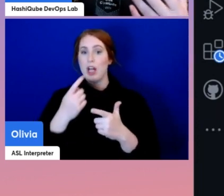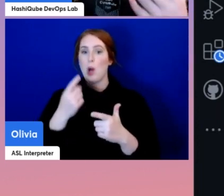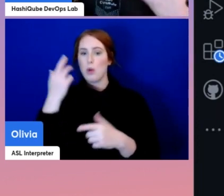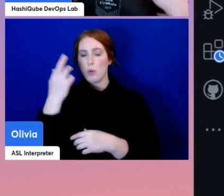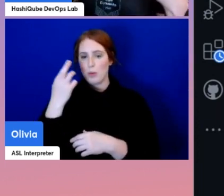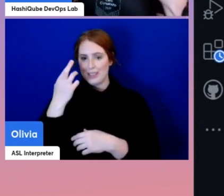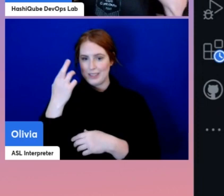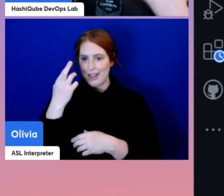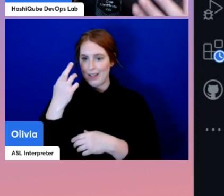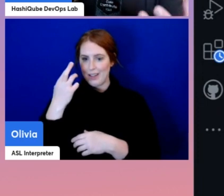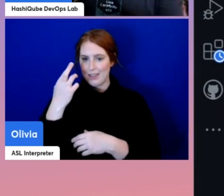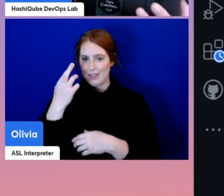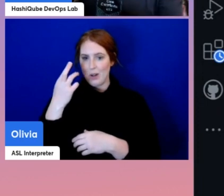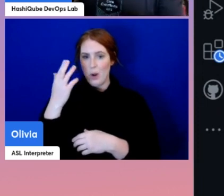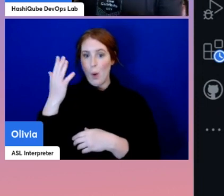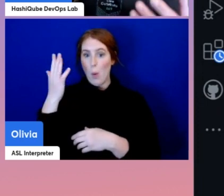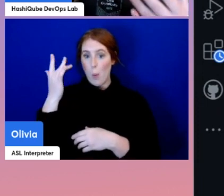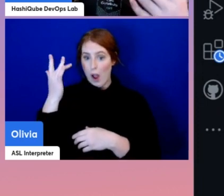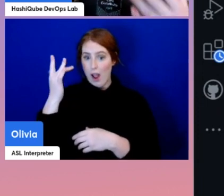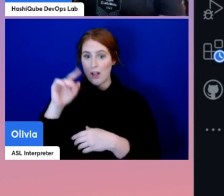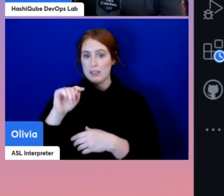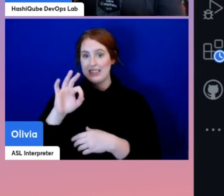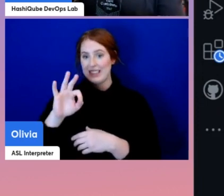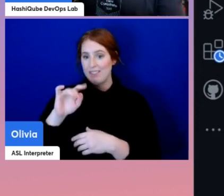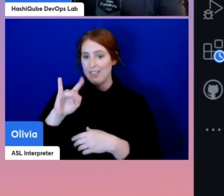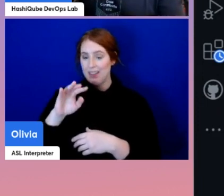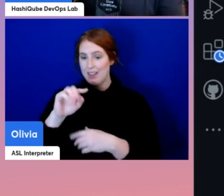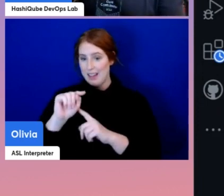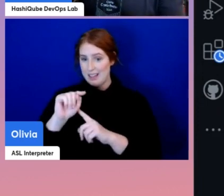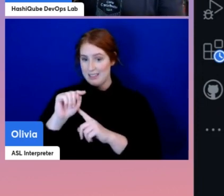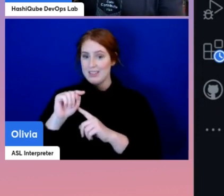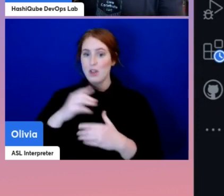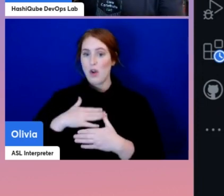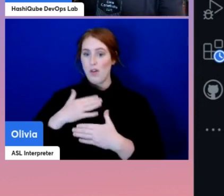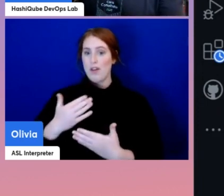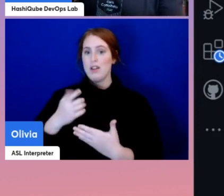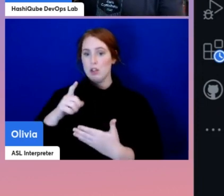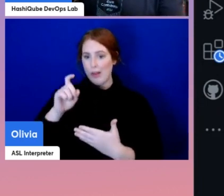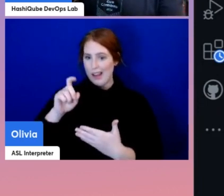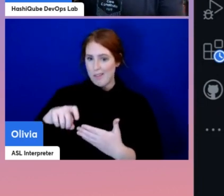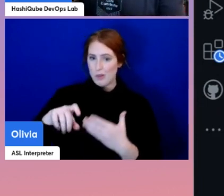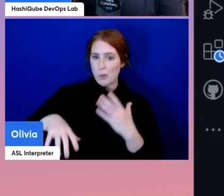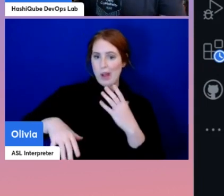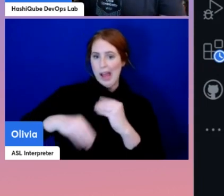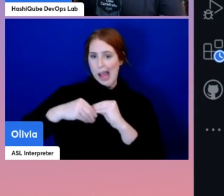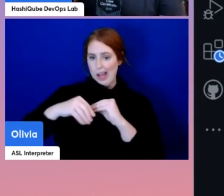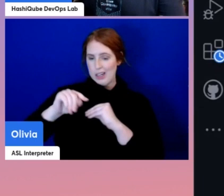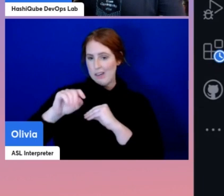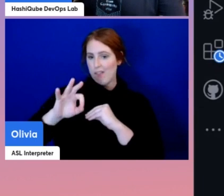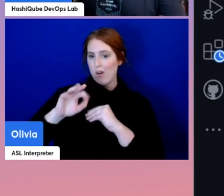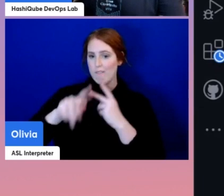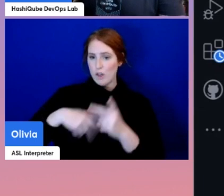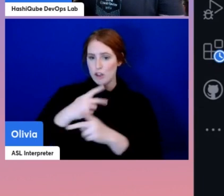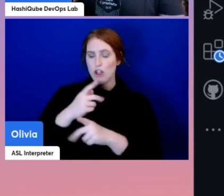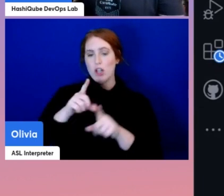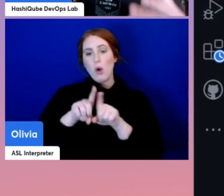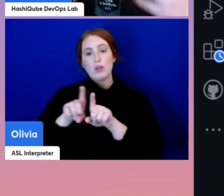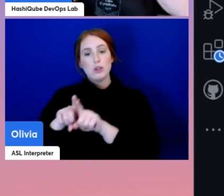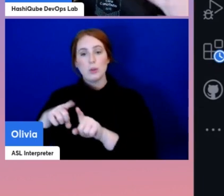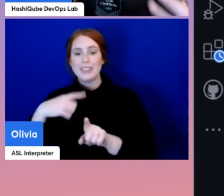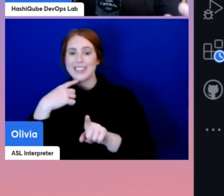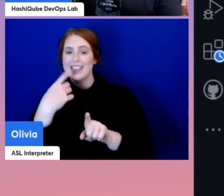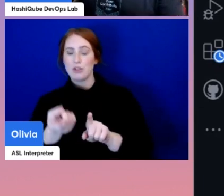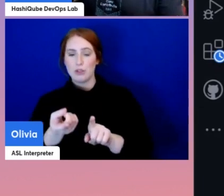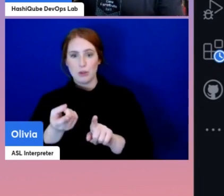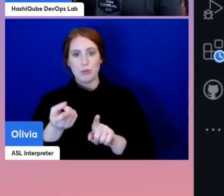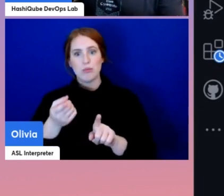TFLint is as of the opinion that you should be adding a Terraform version. So it also tells you that you're